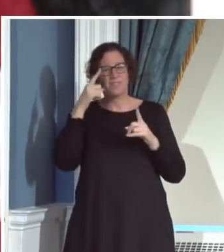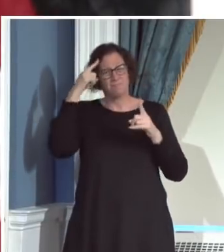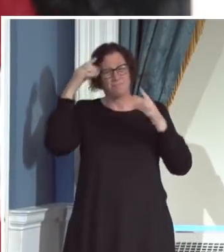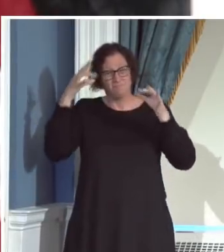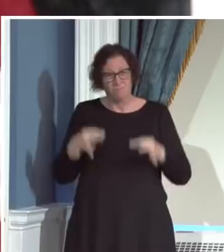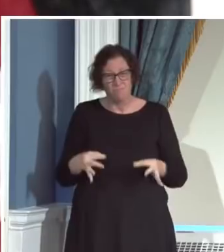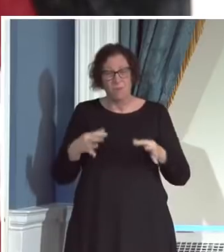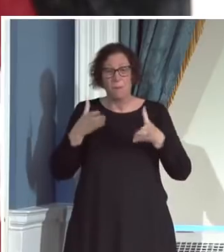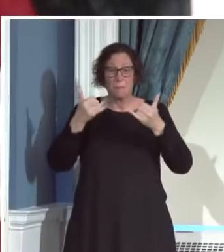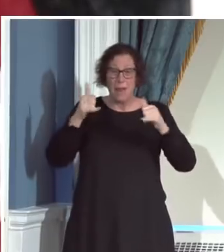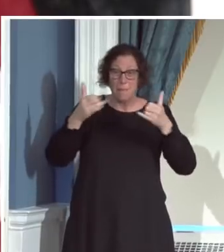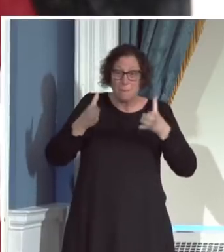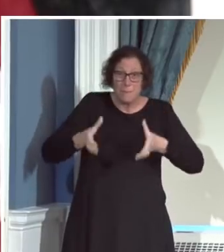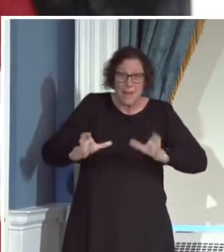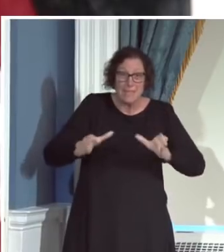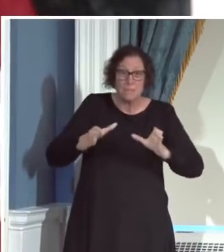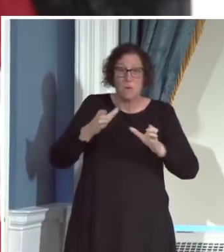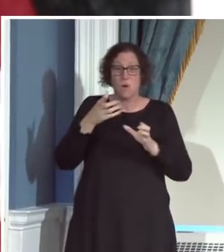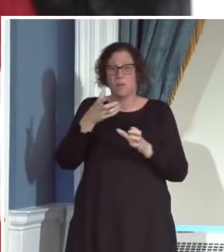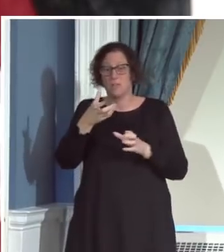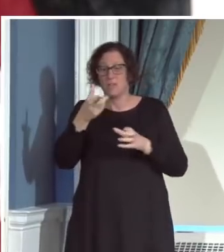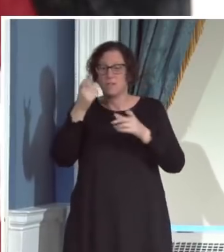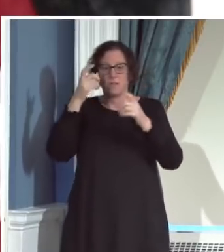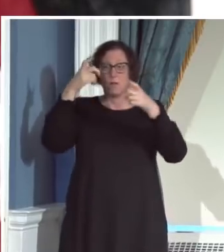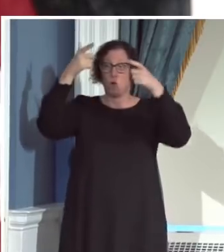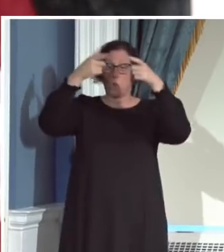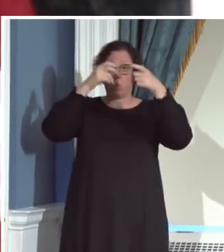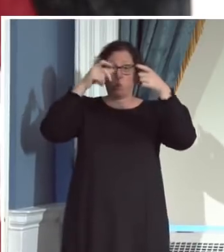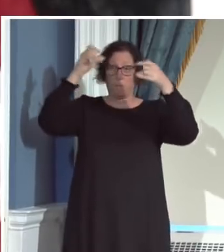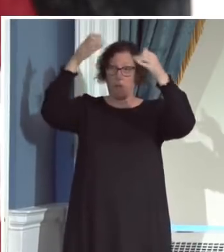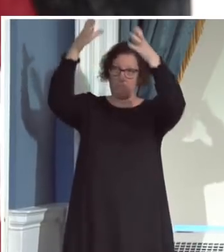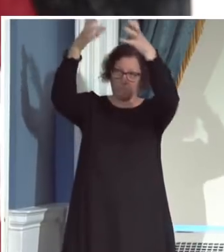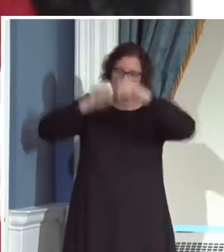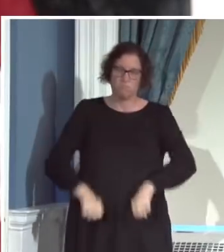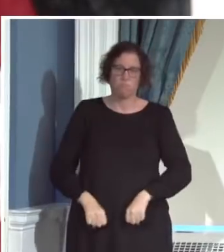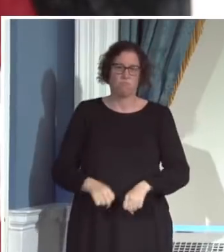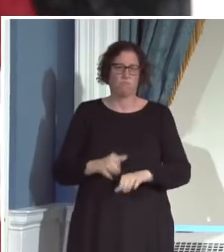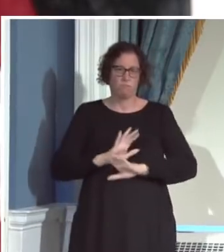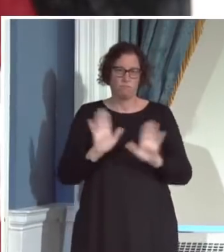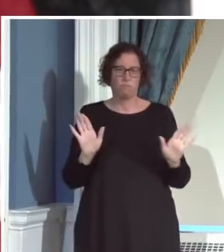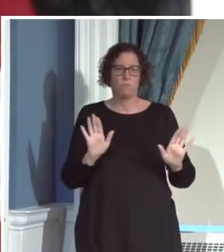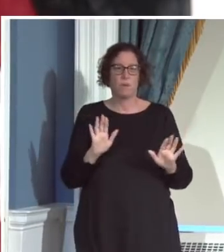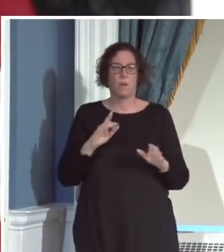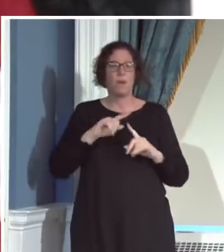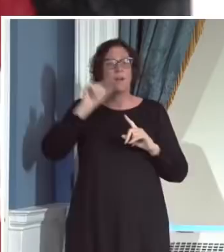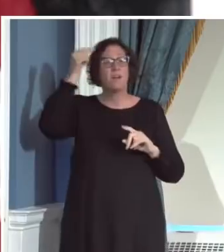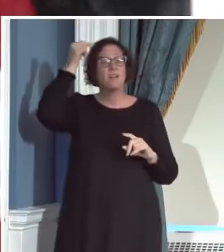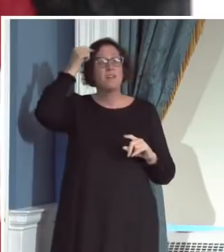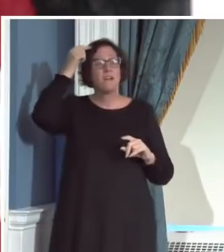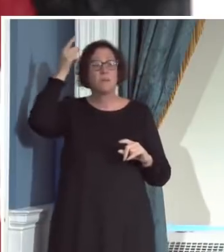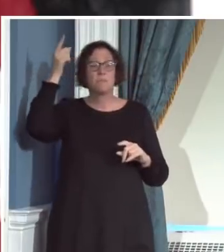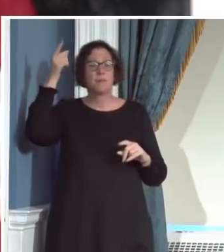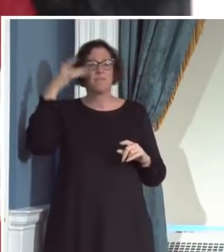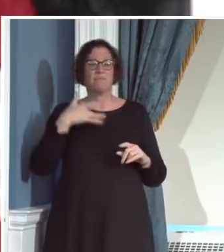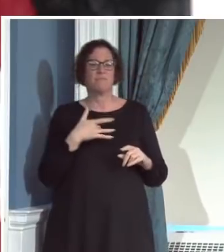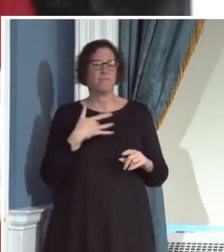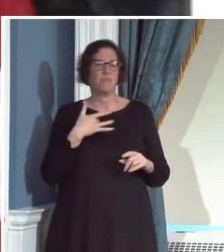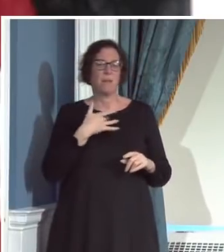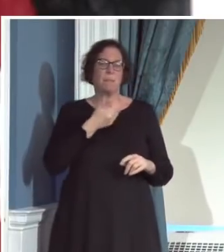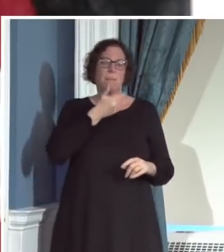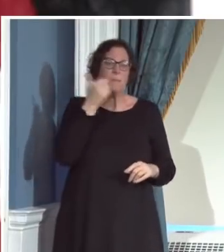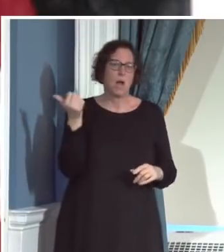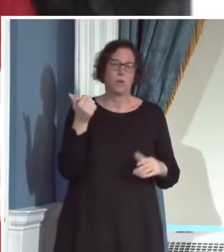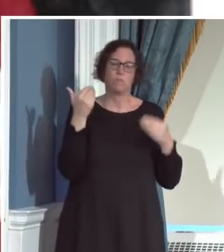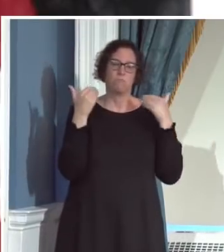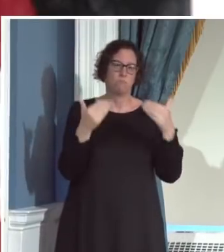rims. But, the governor got to a point where he really thought it was an abundance of caution issue that go ahead and